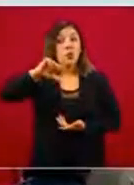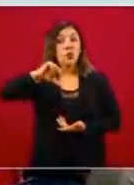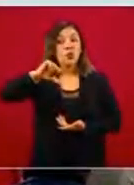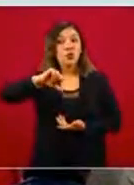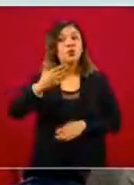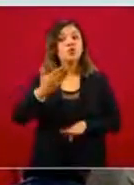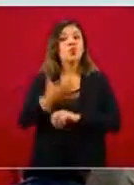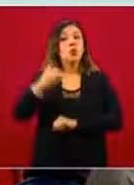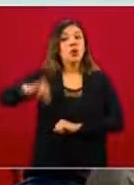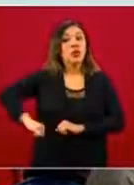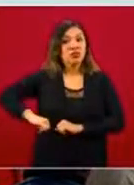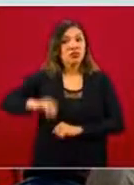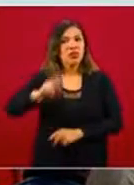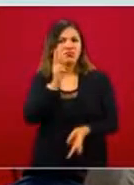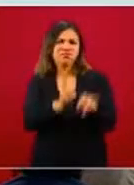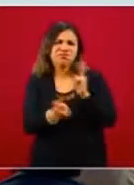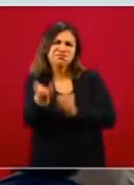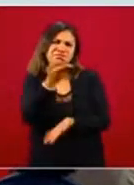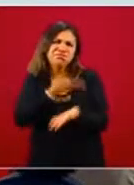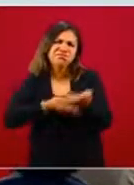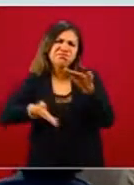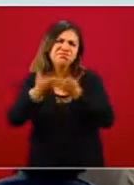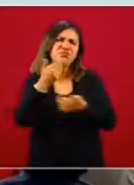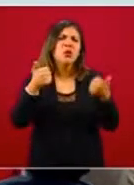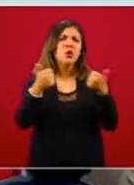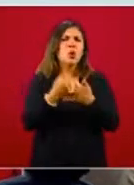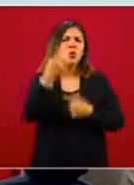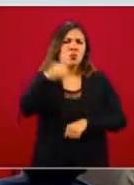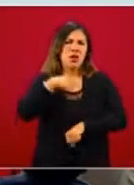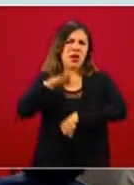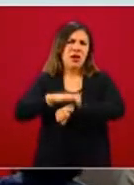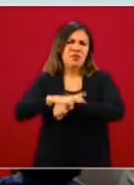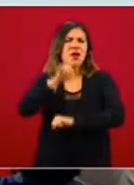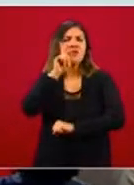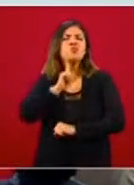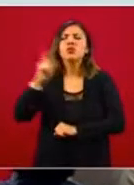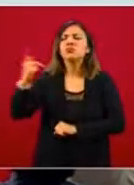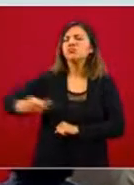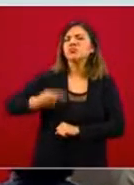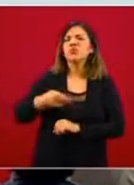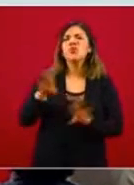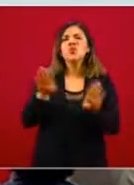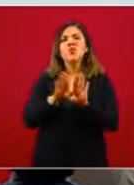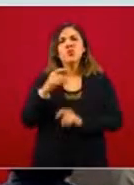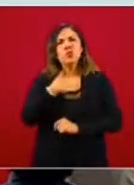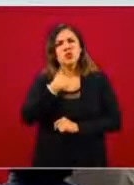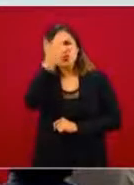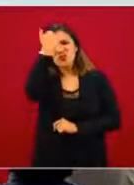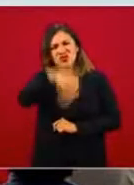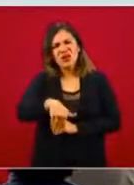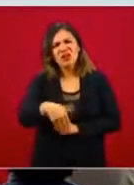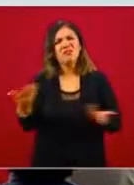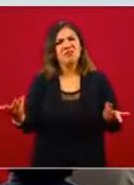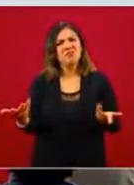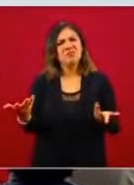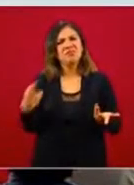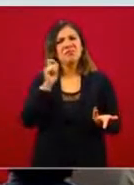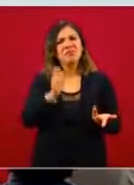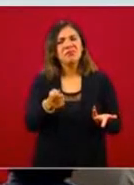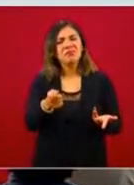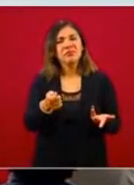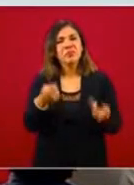which certainly there was a very interesting talk that I was having with a friend today, and she was asking me, how do